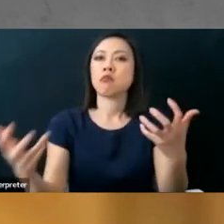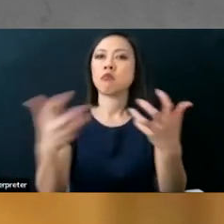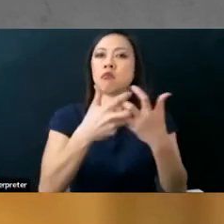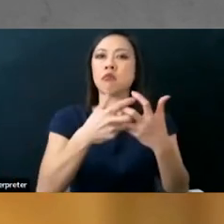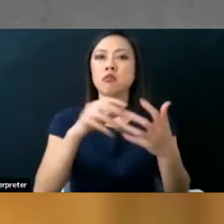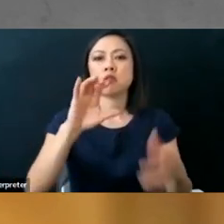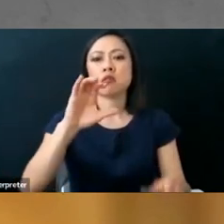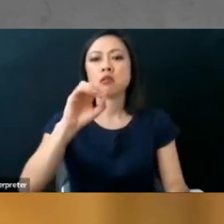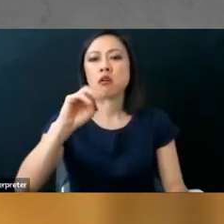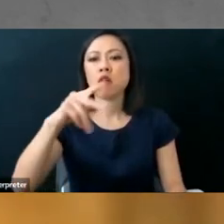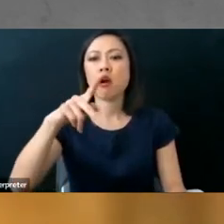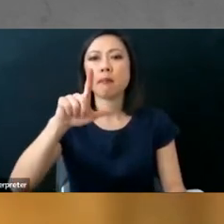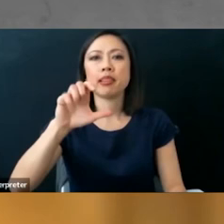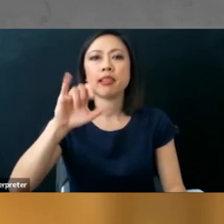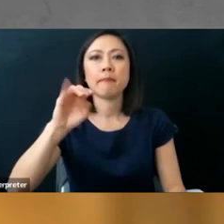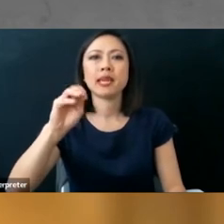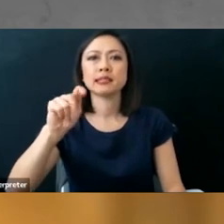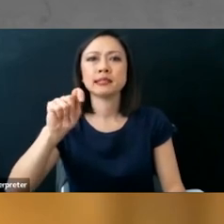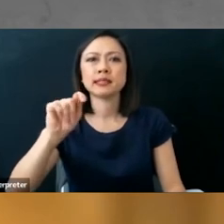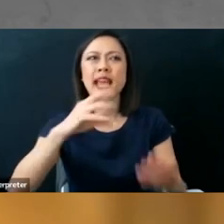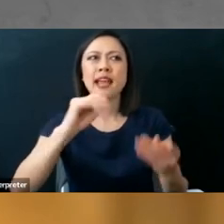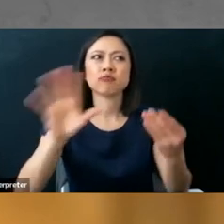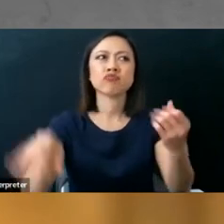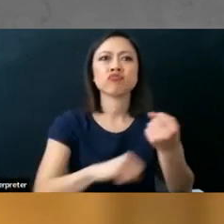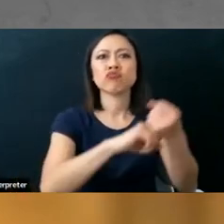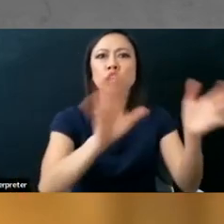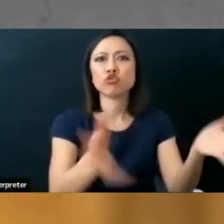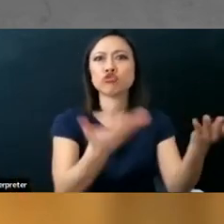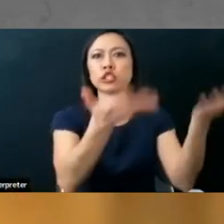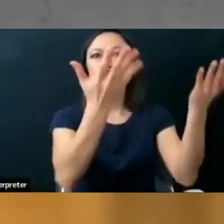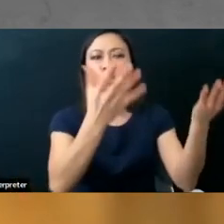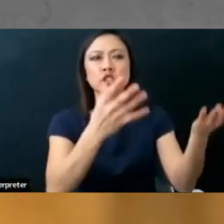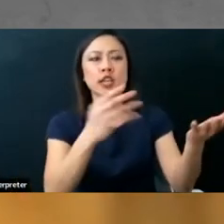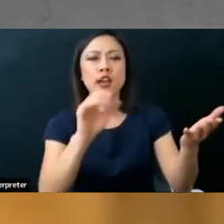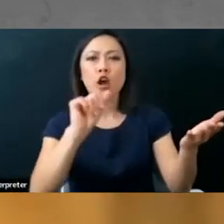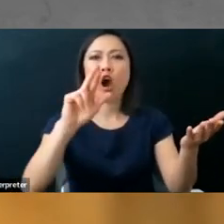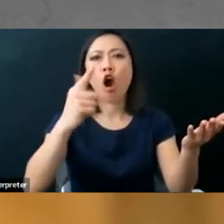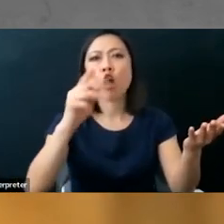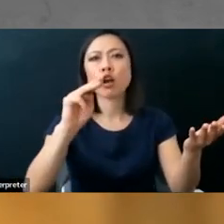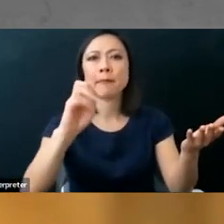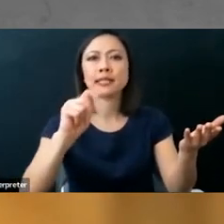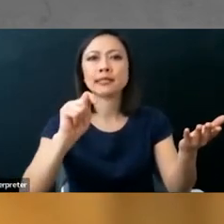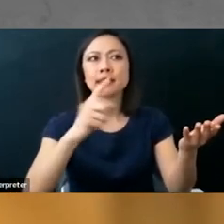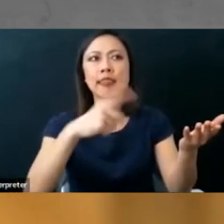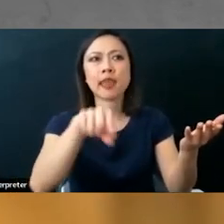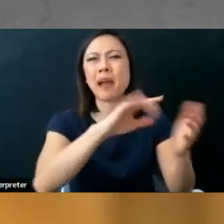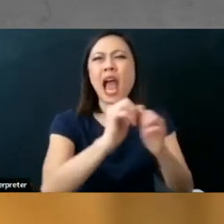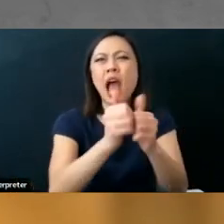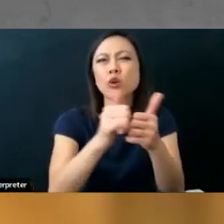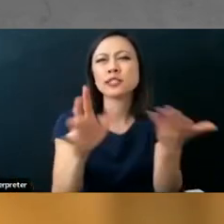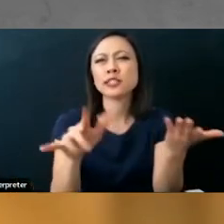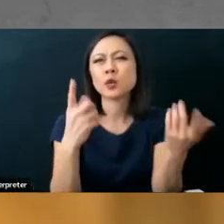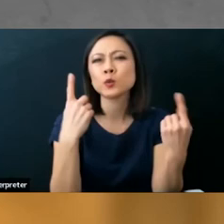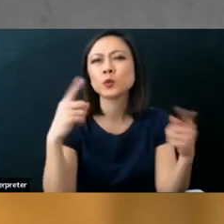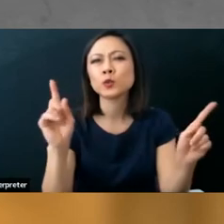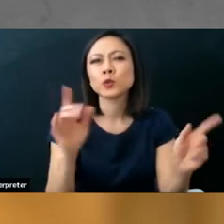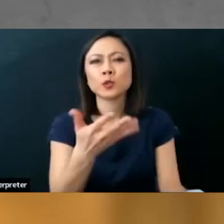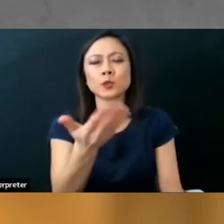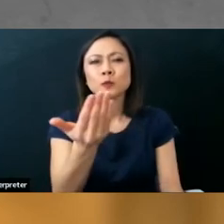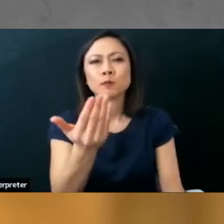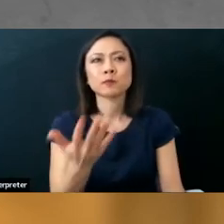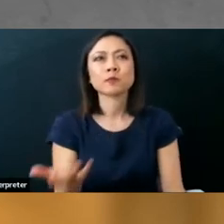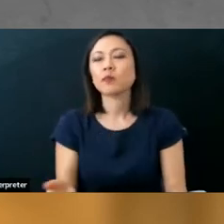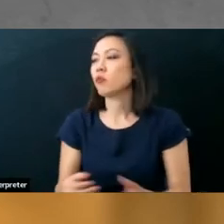them and augment them? How do you socialize that? Because I don't think we've done a very good job. You're very